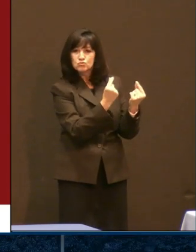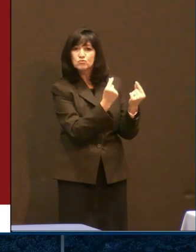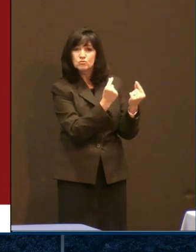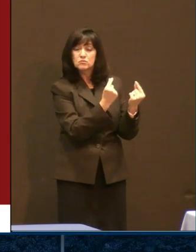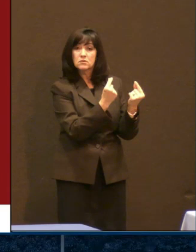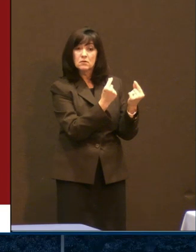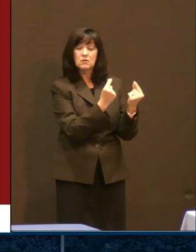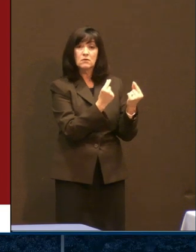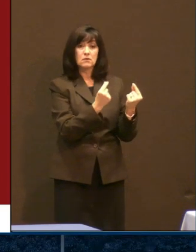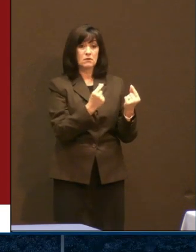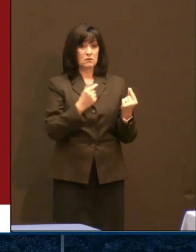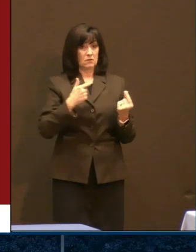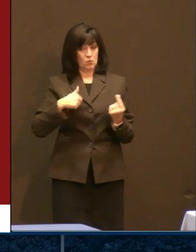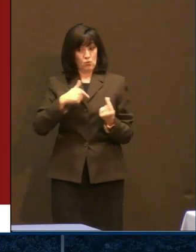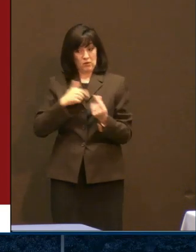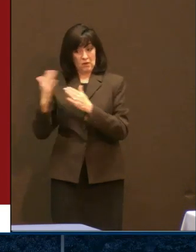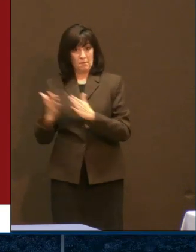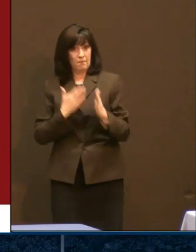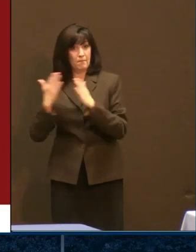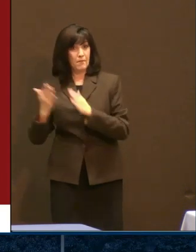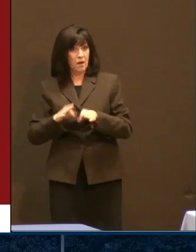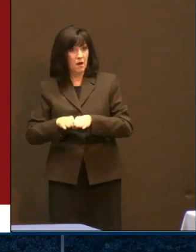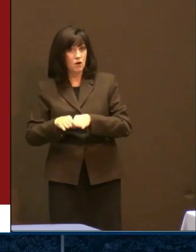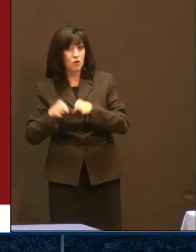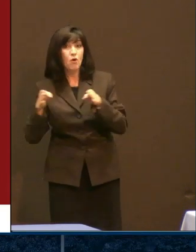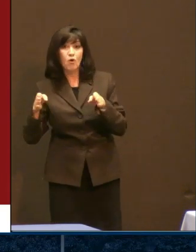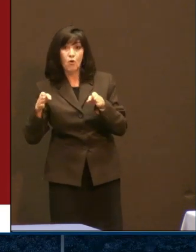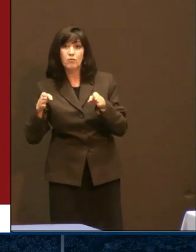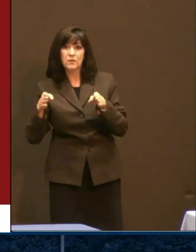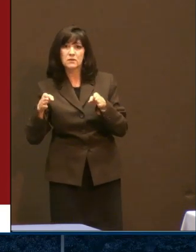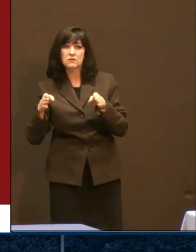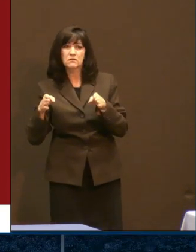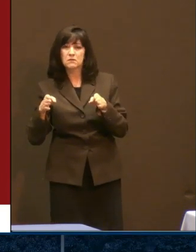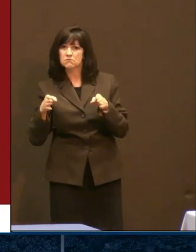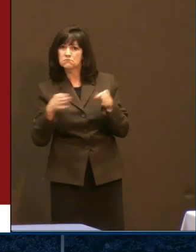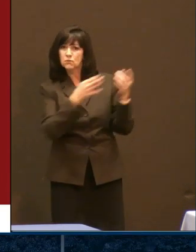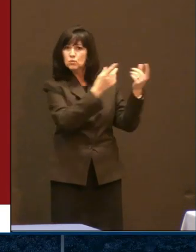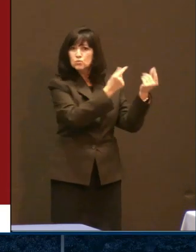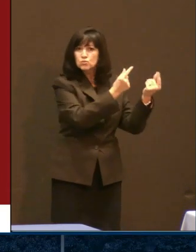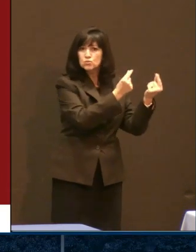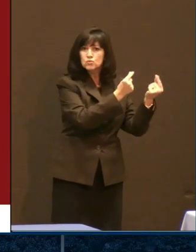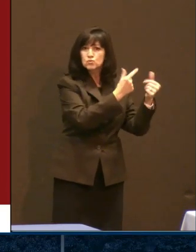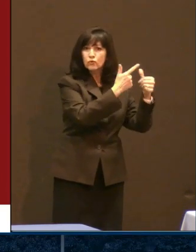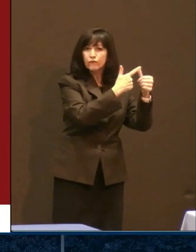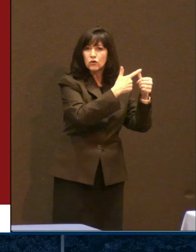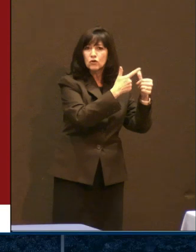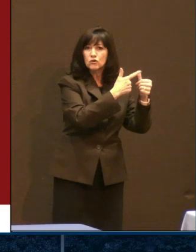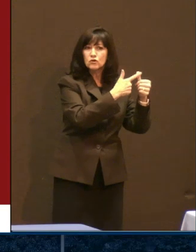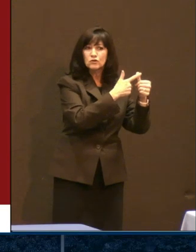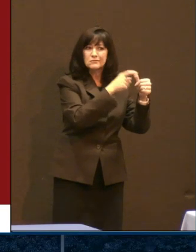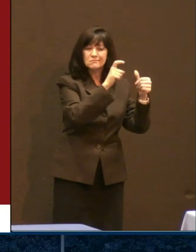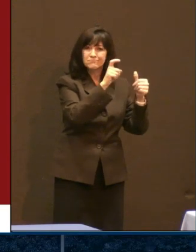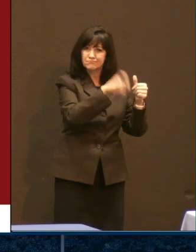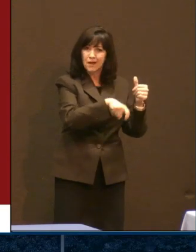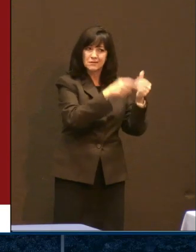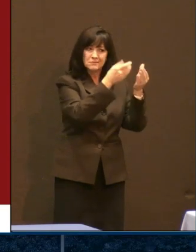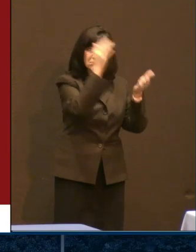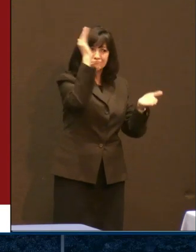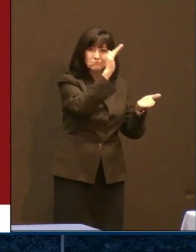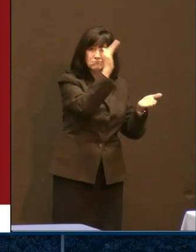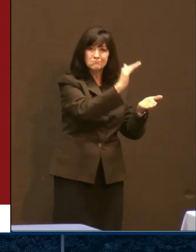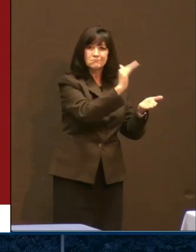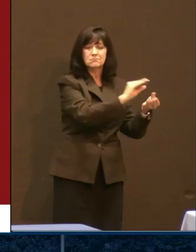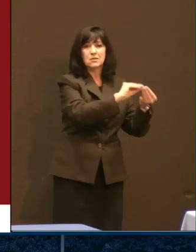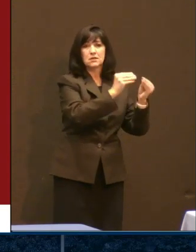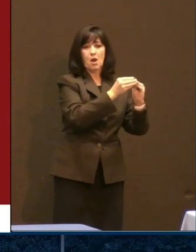phase, kind of the reopening phase. And I think what I've heard on the Zoom town hall meetings and from